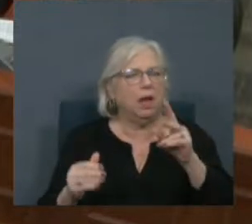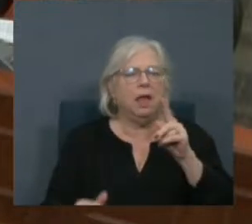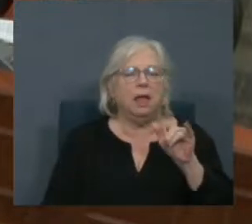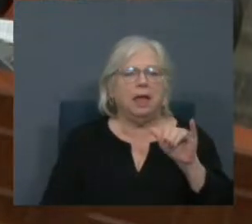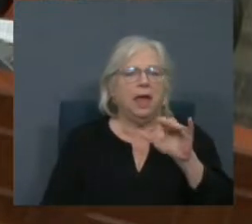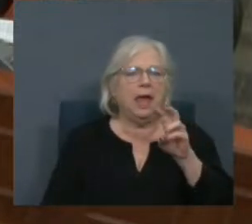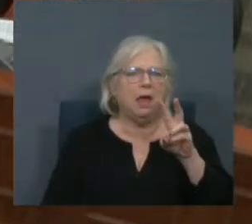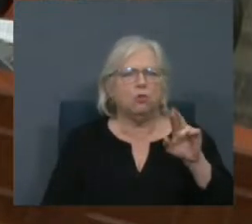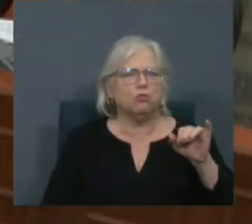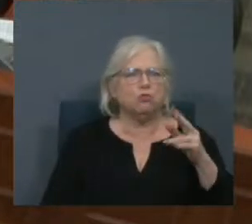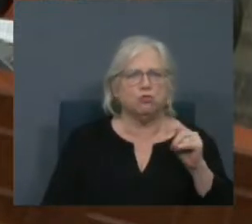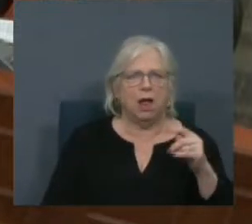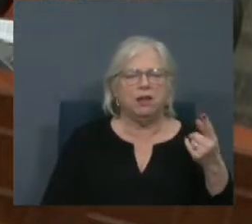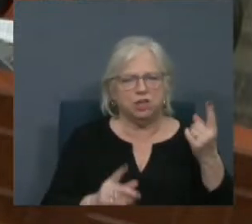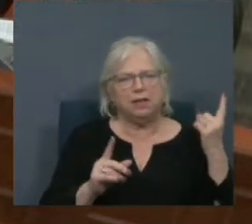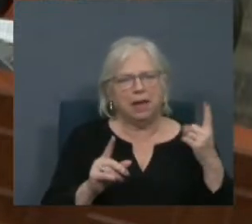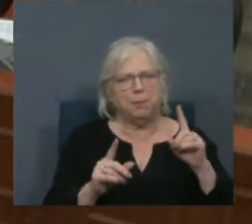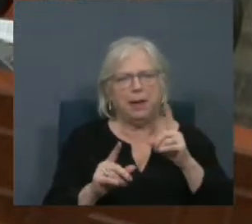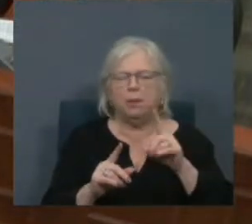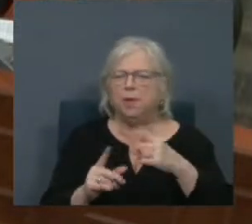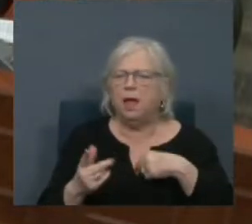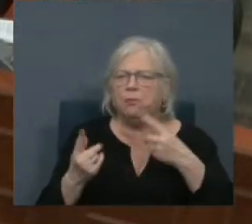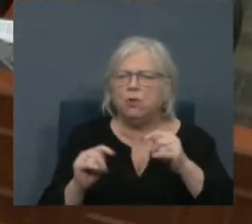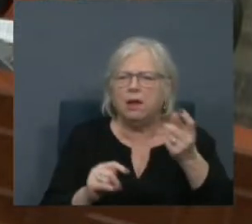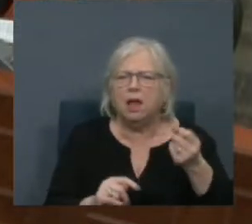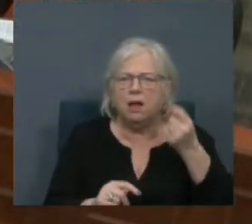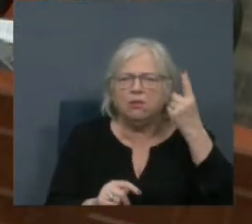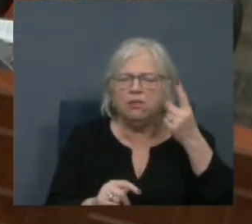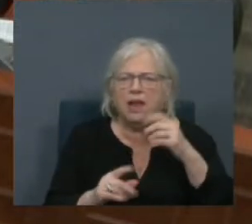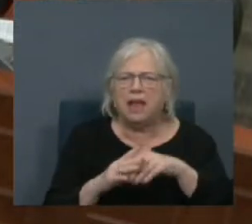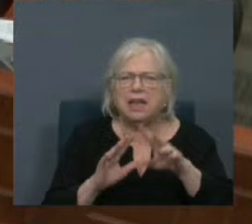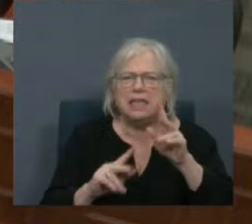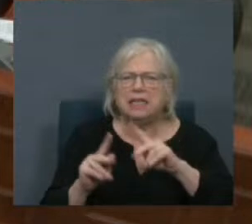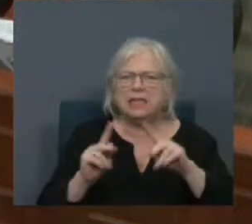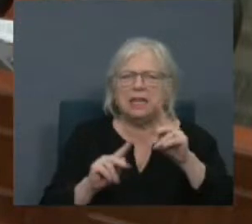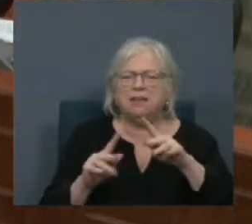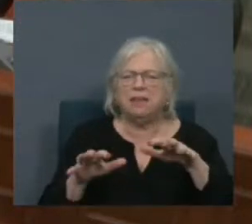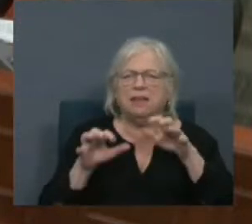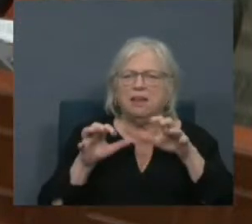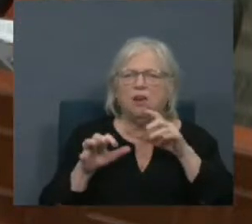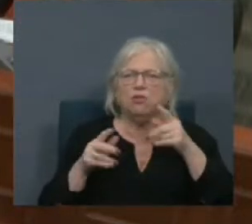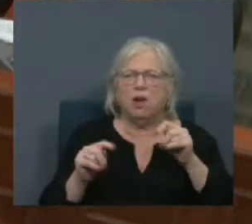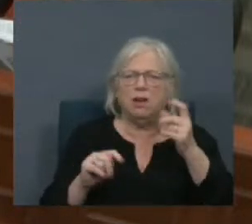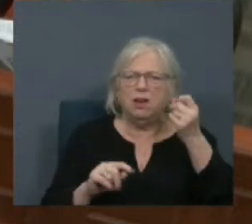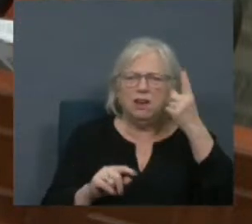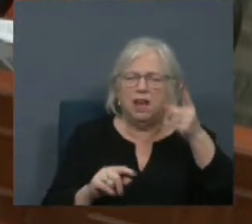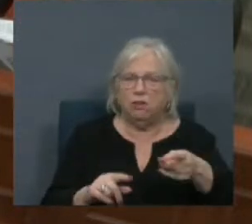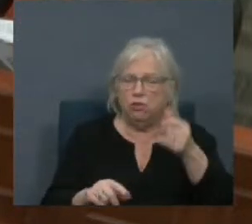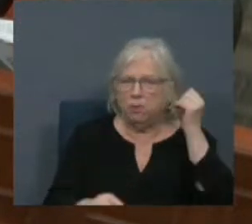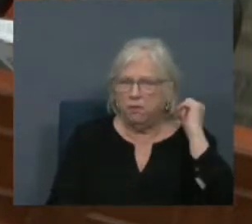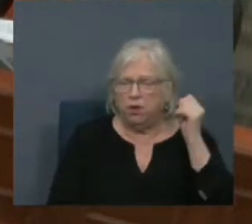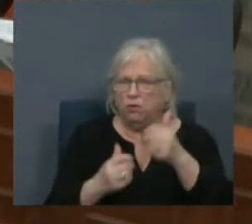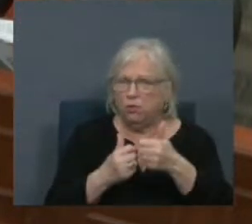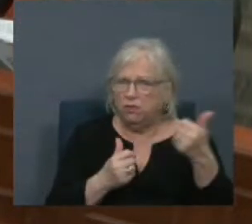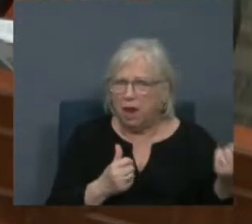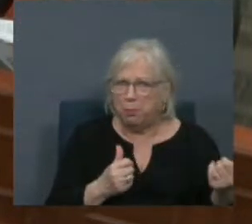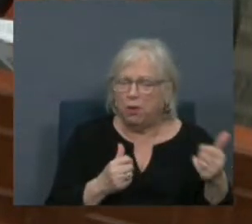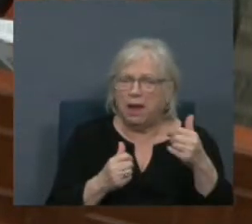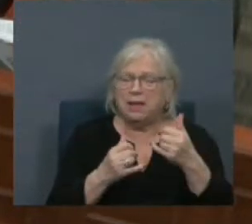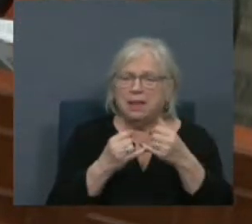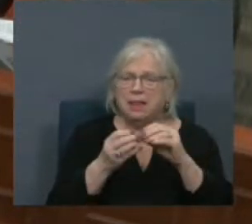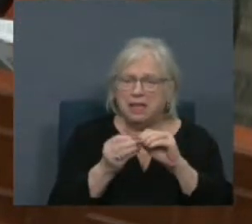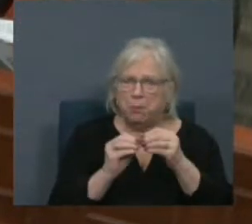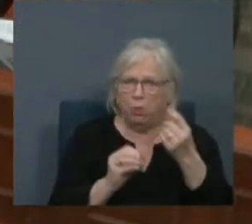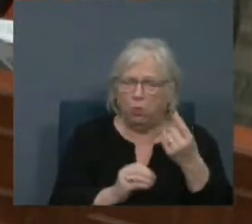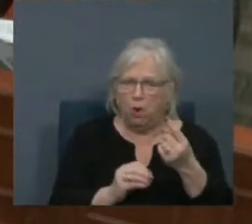Wright, she's coming up. I'm trying to understand, and the citizens are trying to understand, did you refuse to separate the line item,